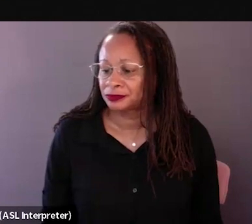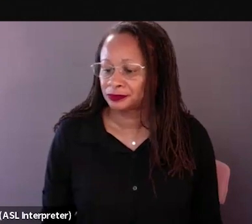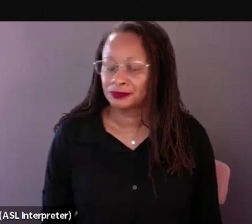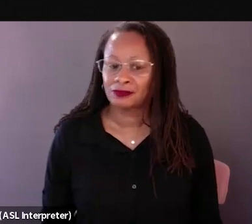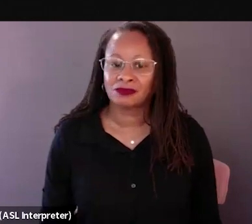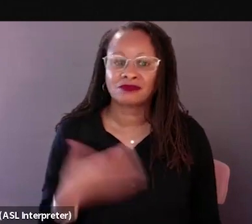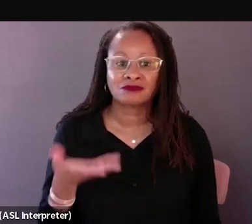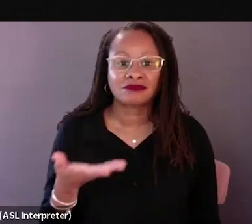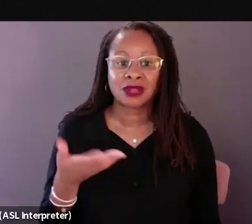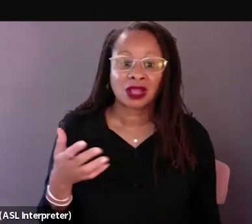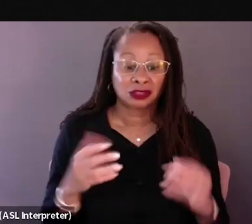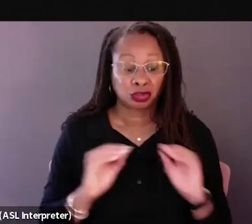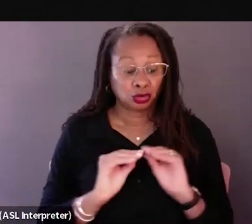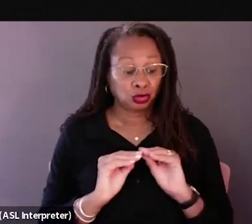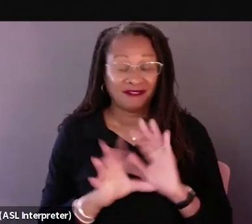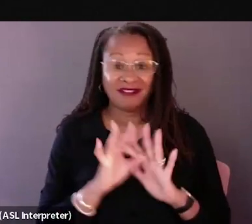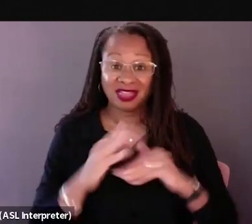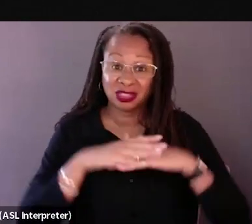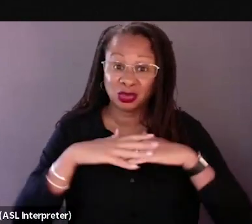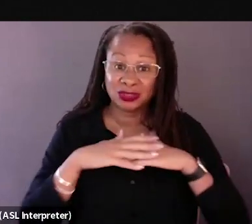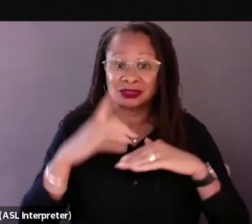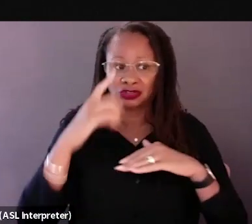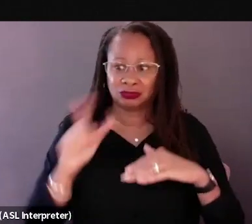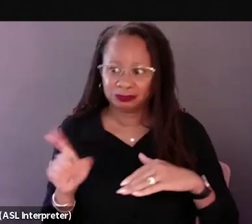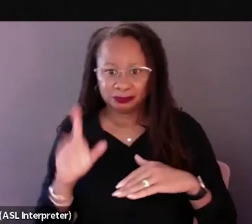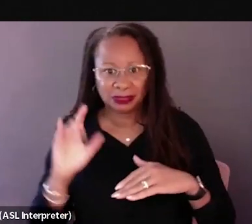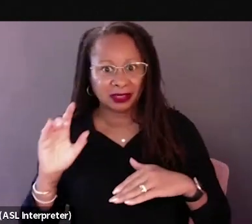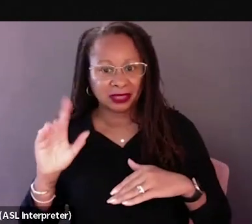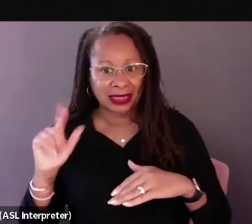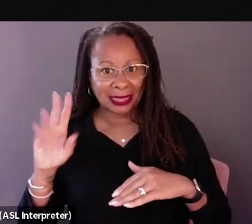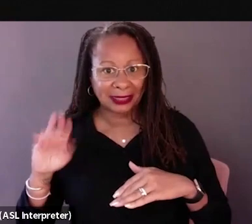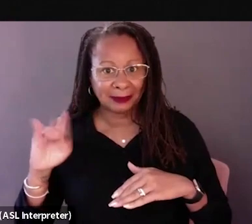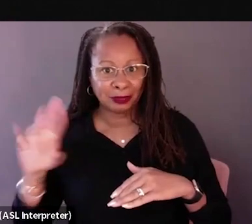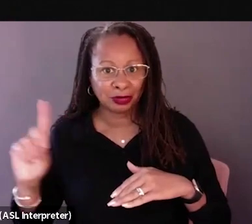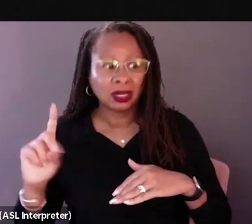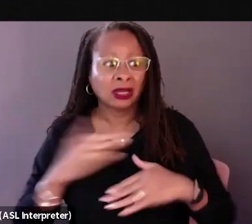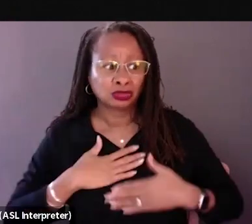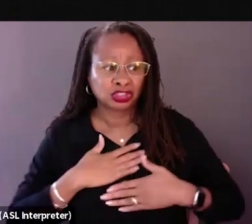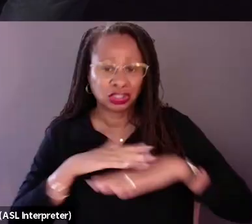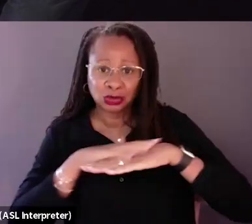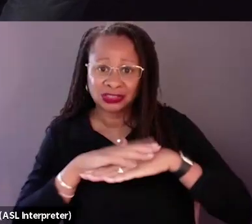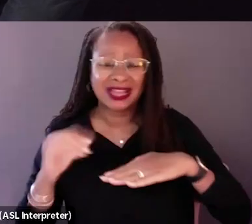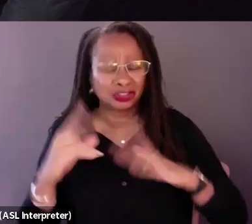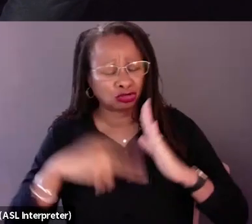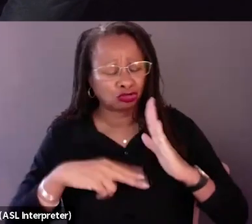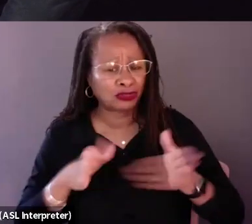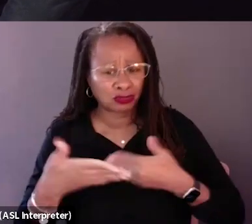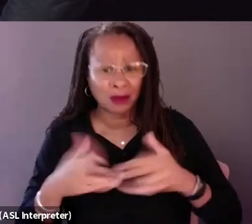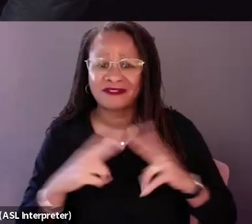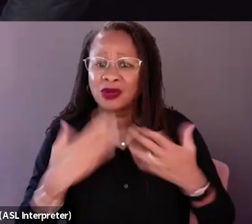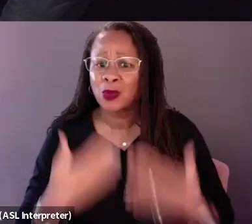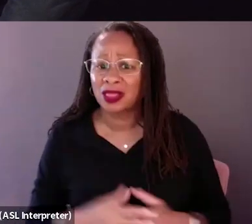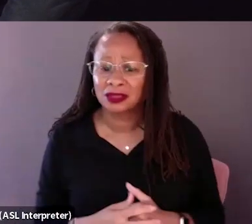clearly appreciated nuance. And others, she was she could read a room. I mean, really well. She could really read a room,